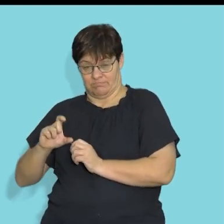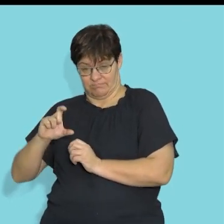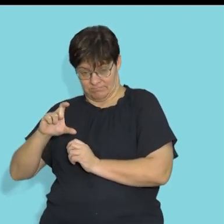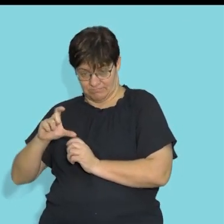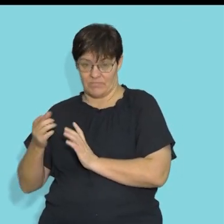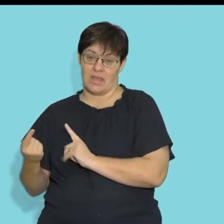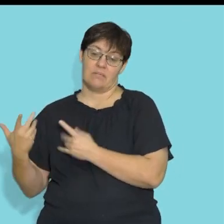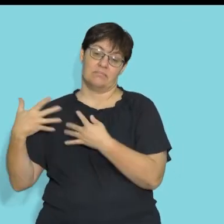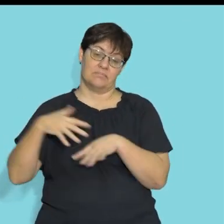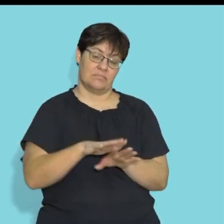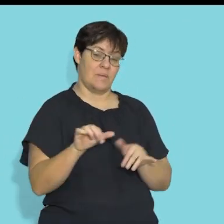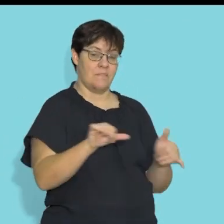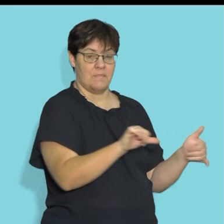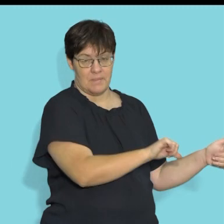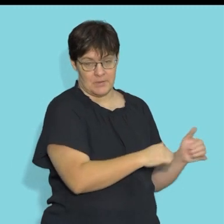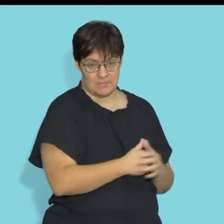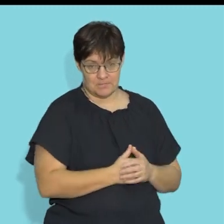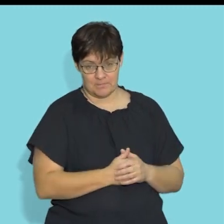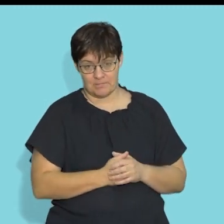concentration.